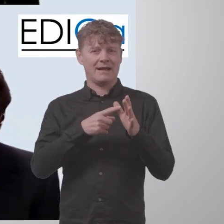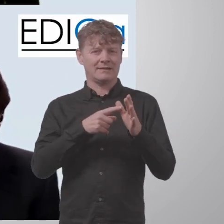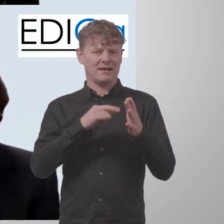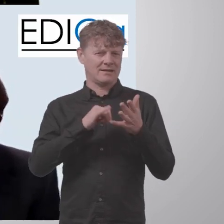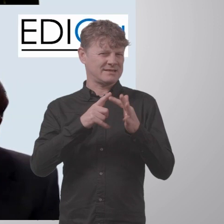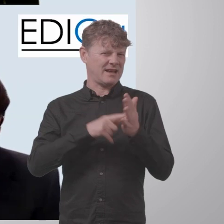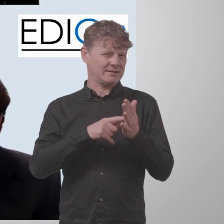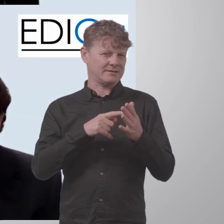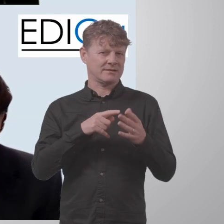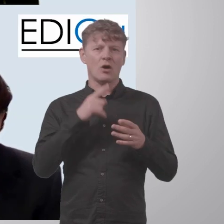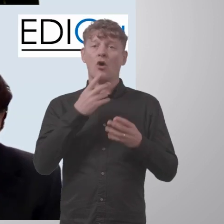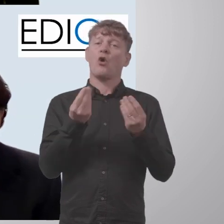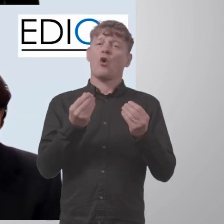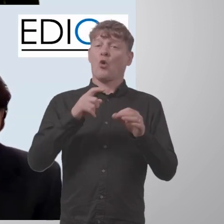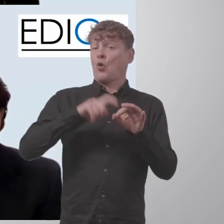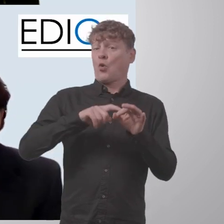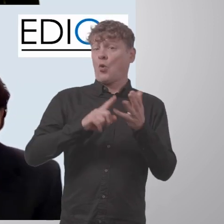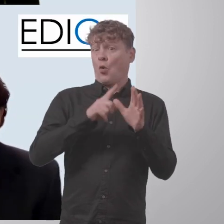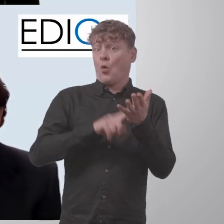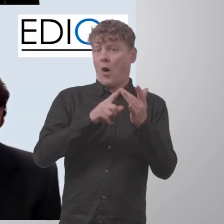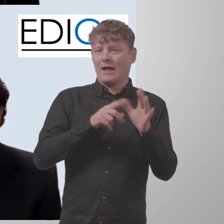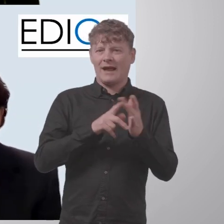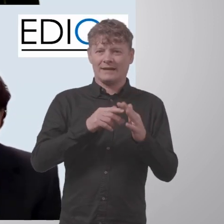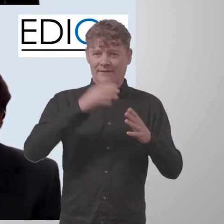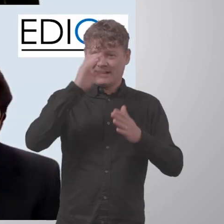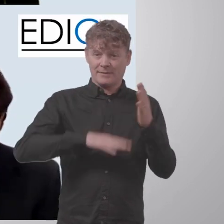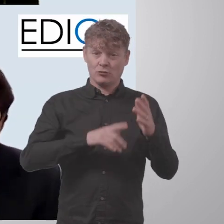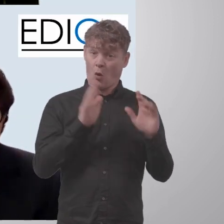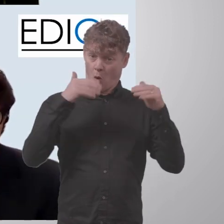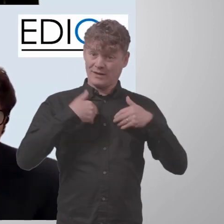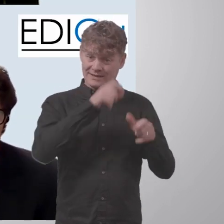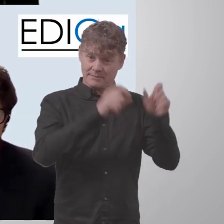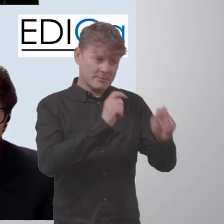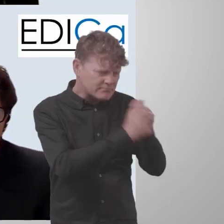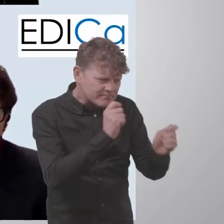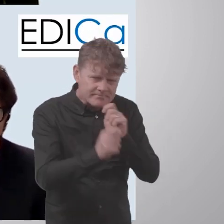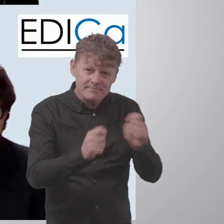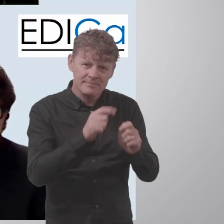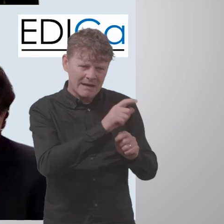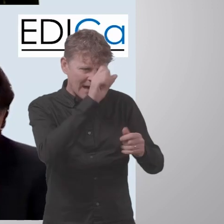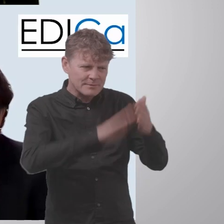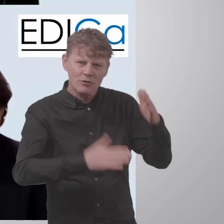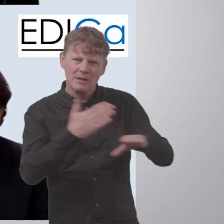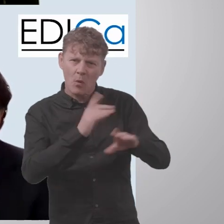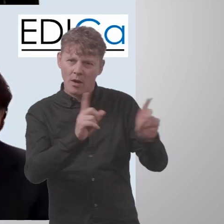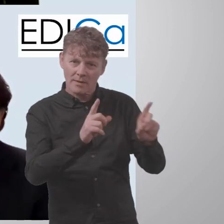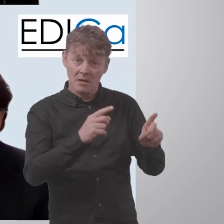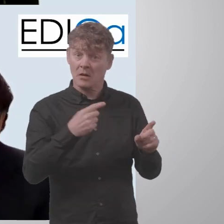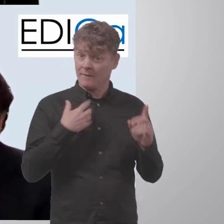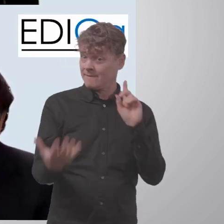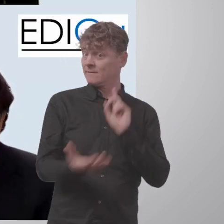experience of people with autistic people in employment, and I went through the long process of trying to get that published